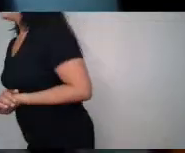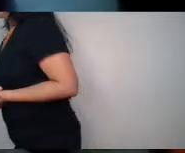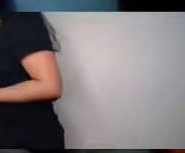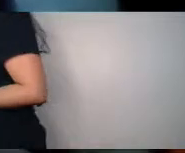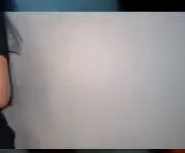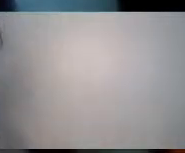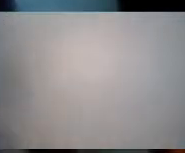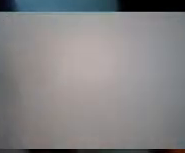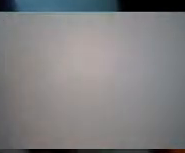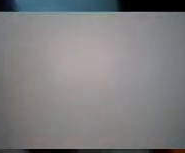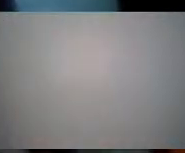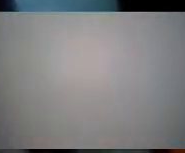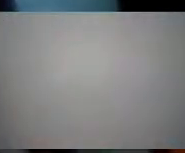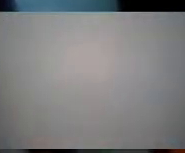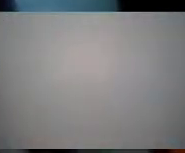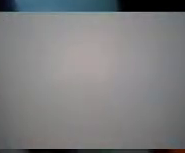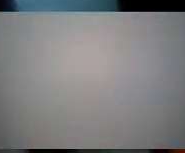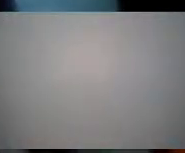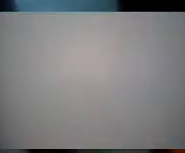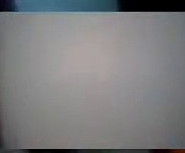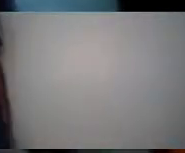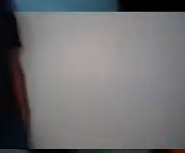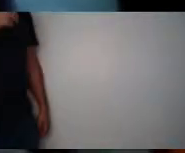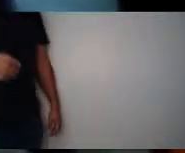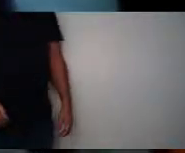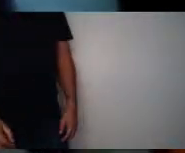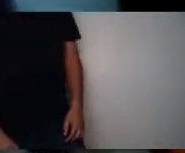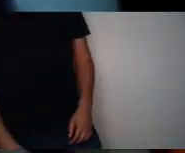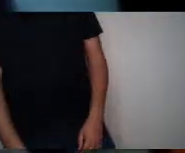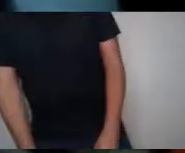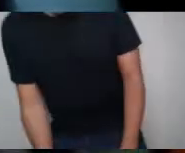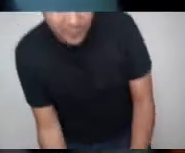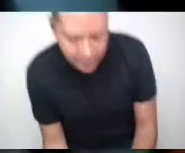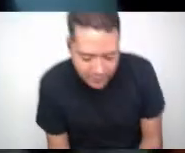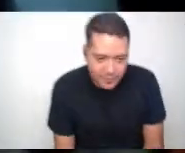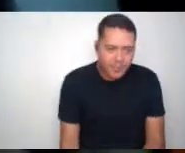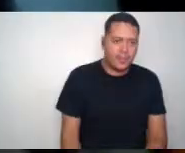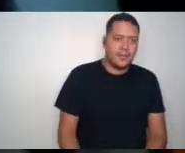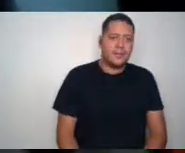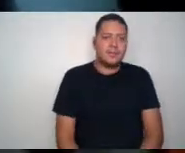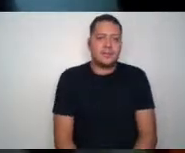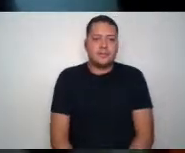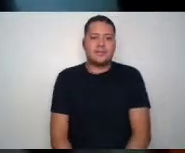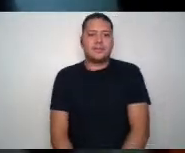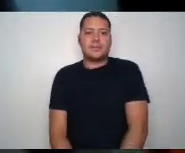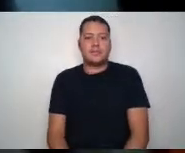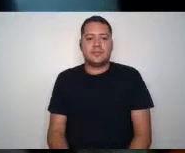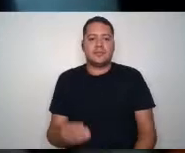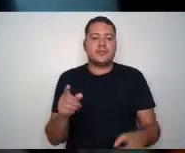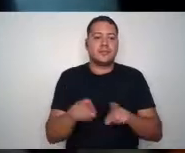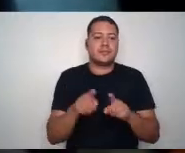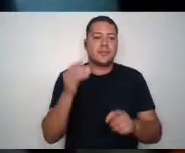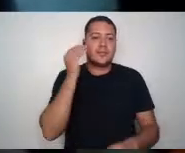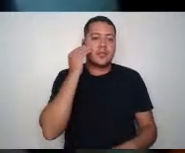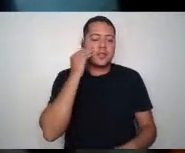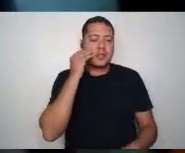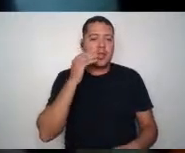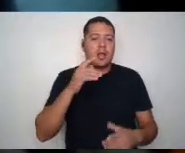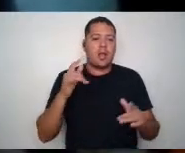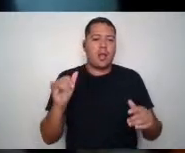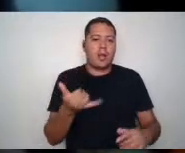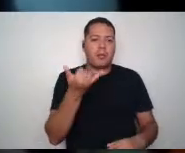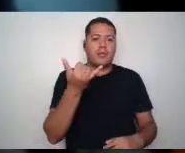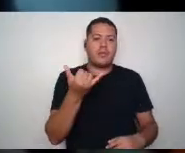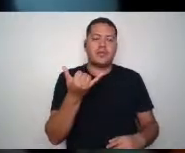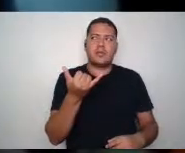all of entrepreneurs and social partners and employees, it's the time for them to make the most to create